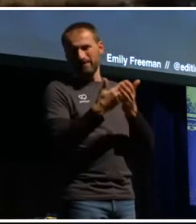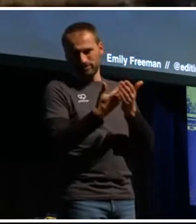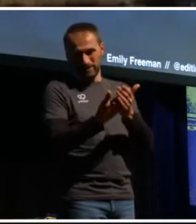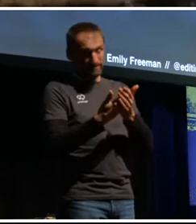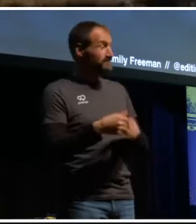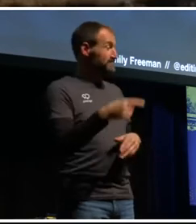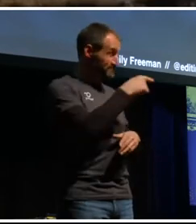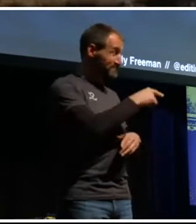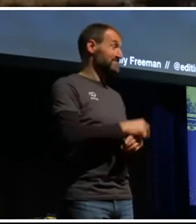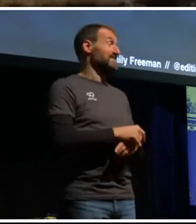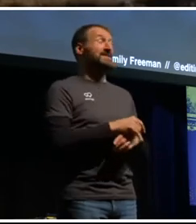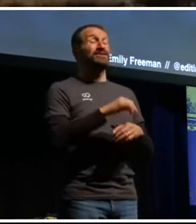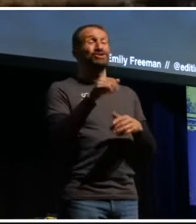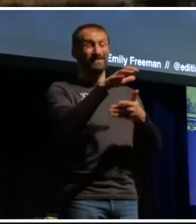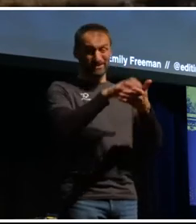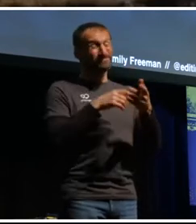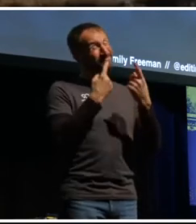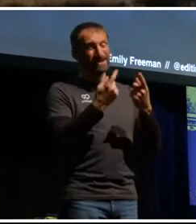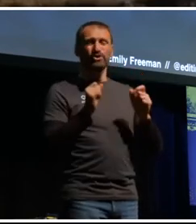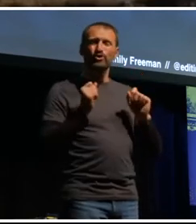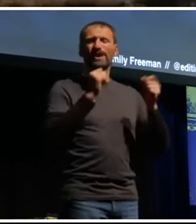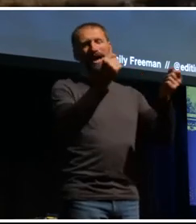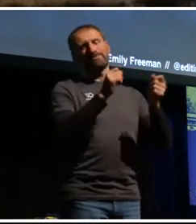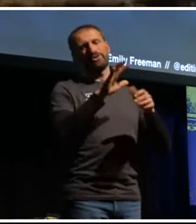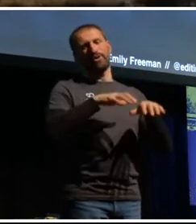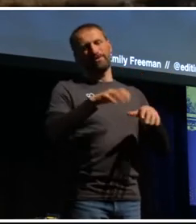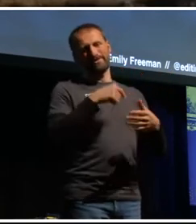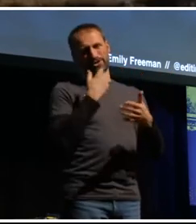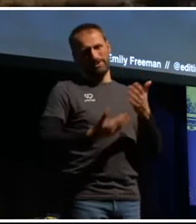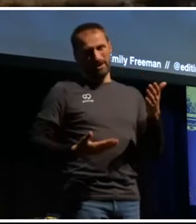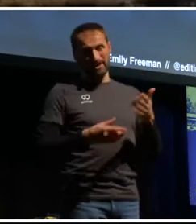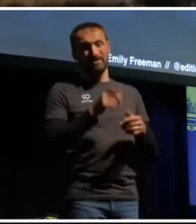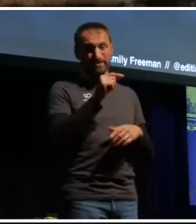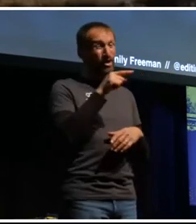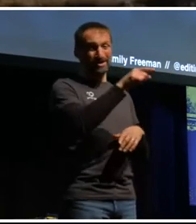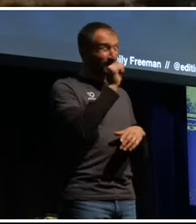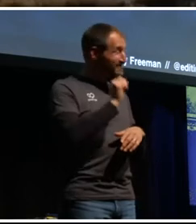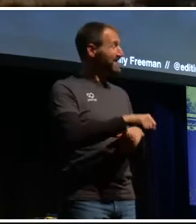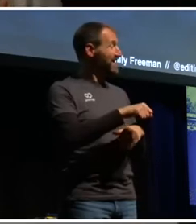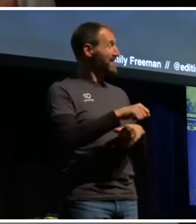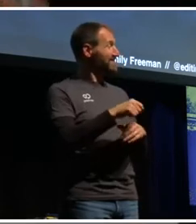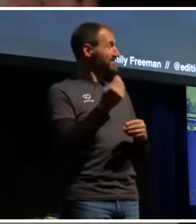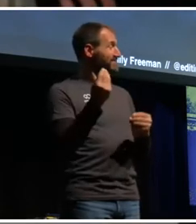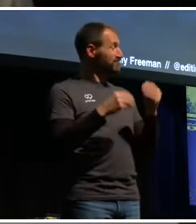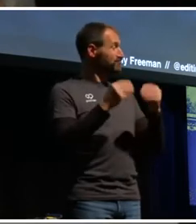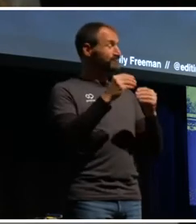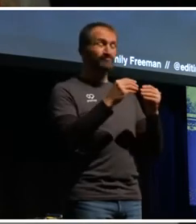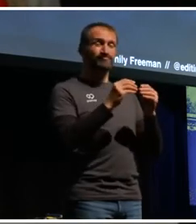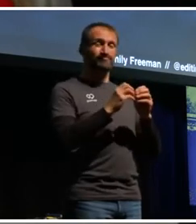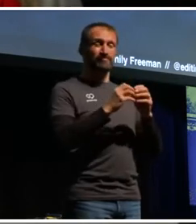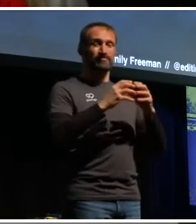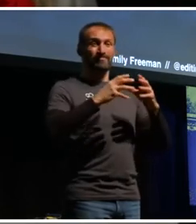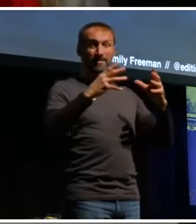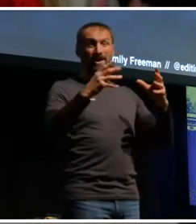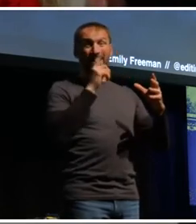dynamic programming language. This means properties can be added or removed after instantiation. And unlike a language like Java,